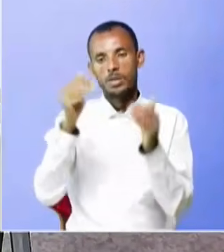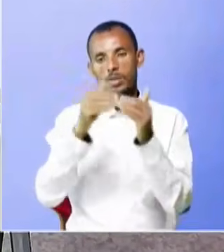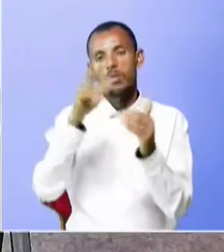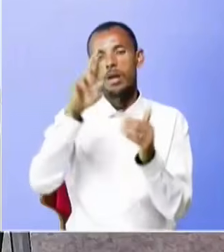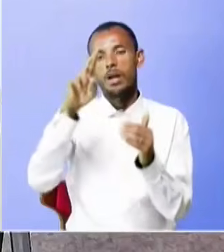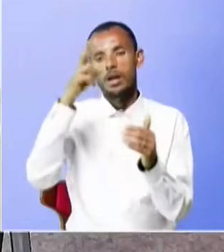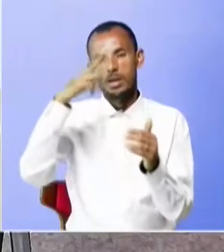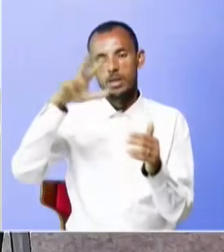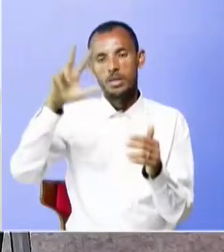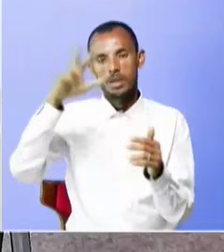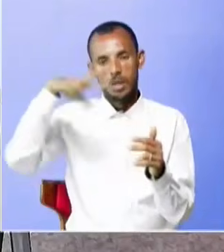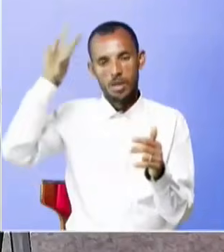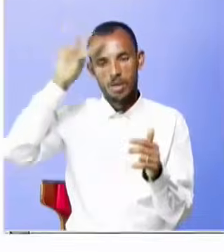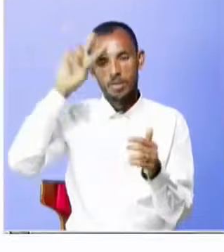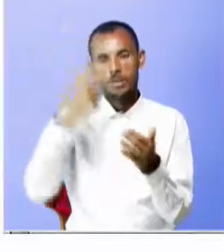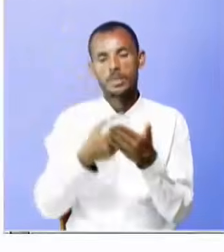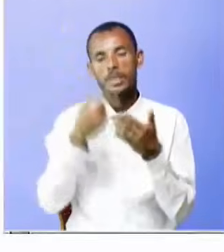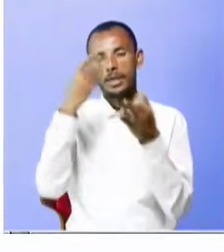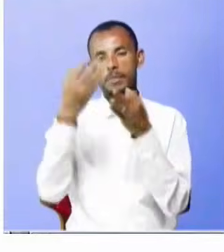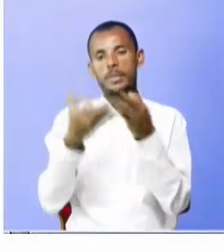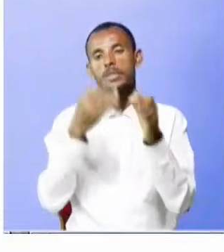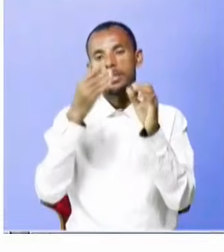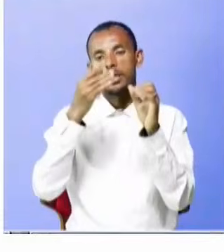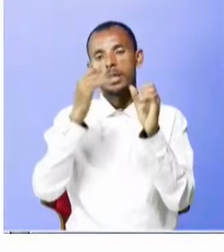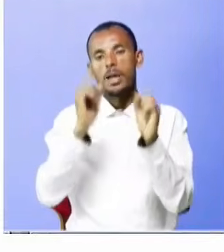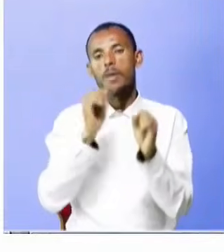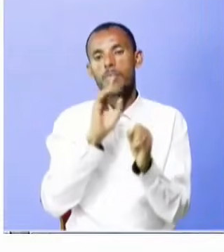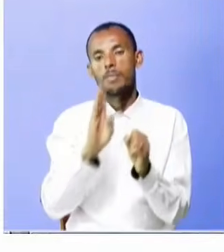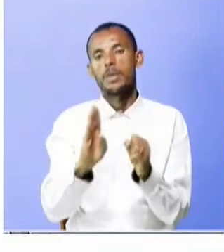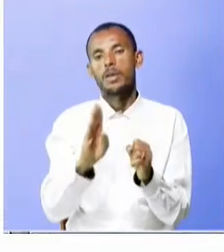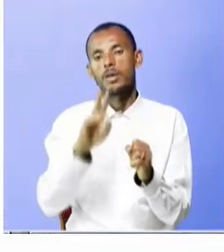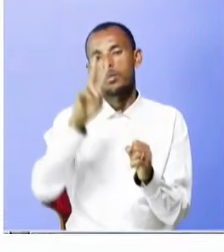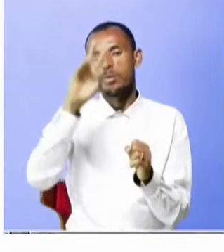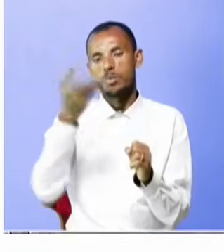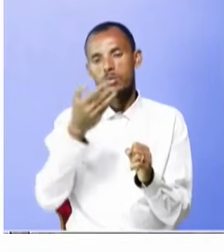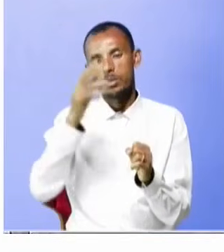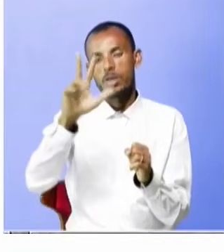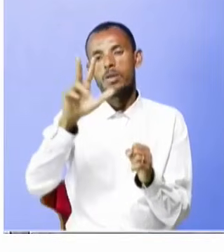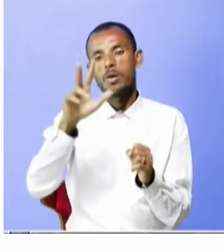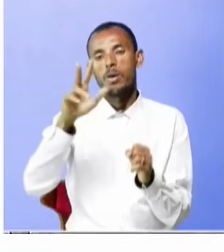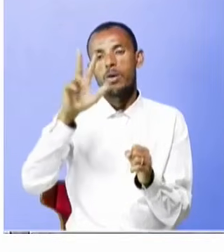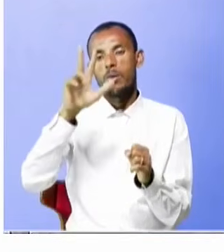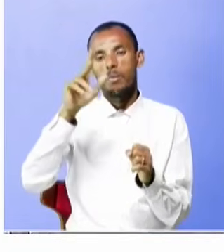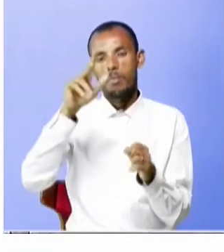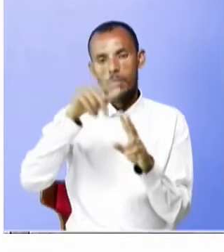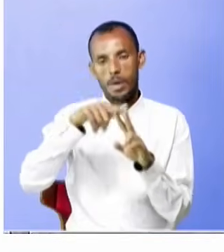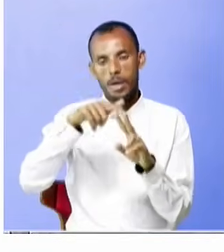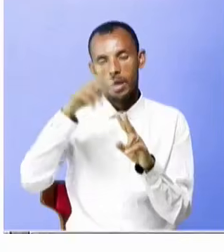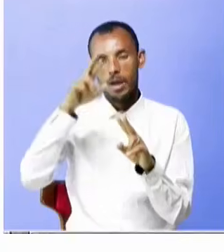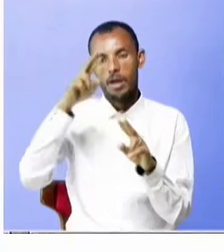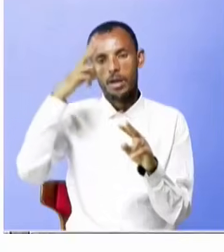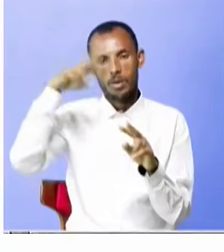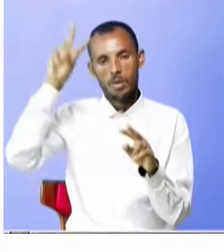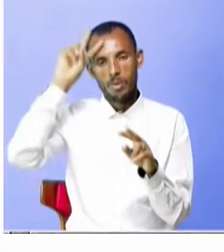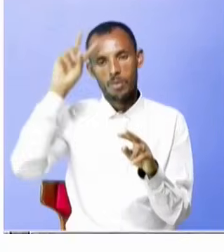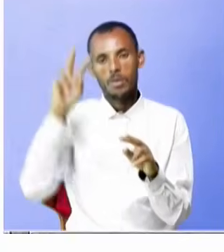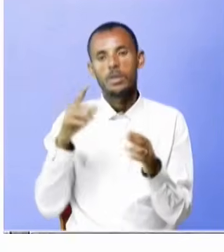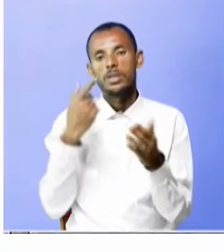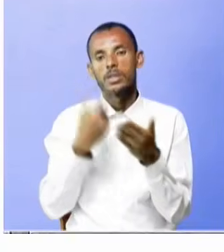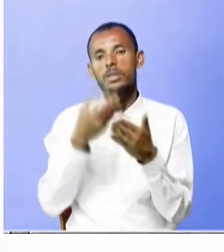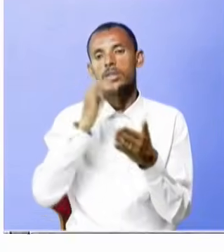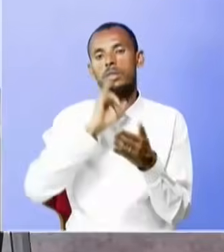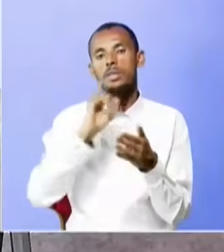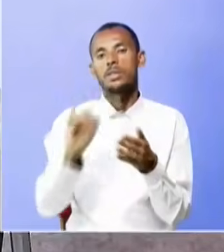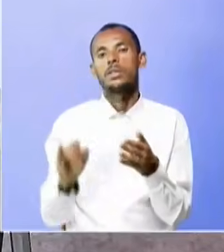cubed. So this expression becomes 2/3 of pi r cubed. Okay, this